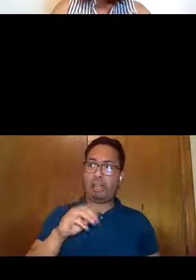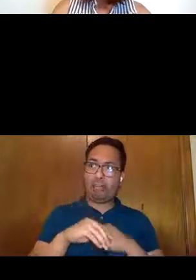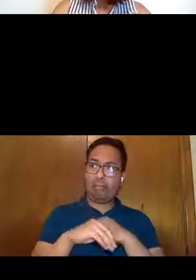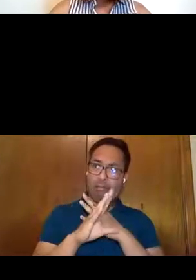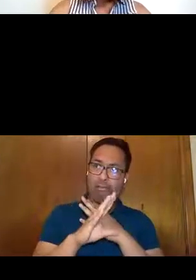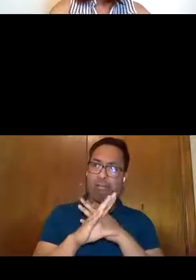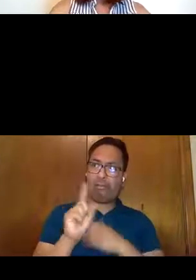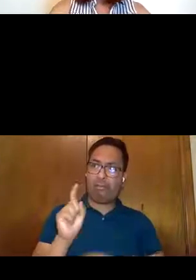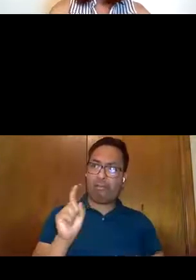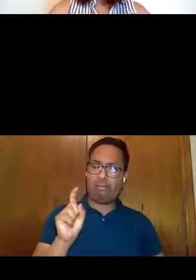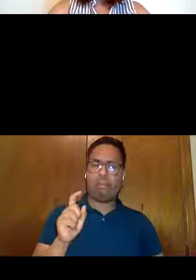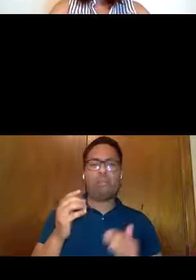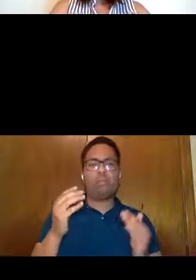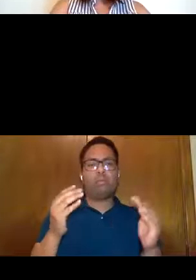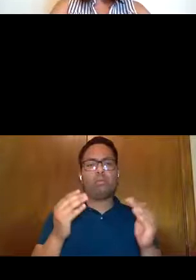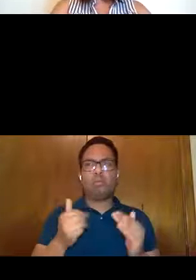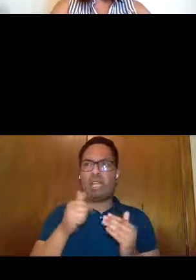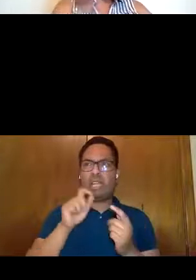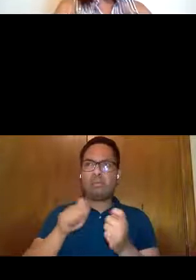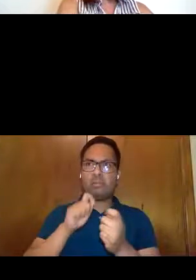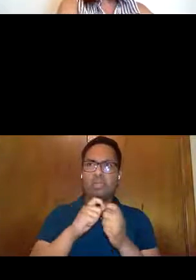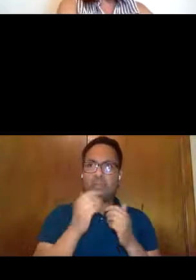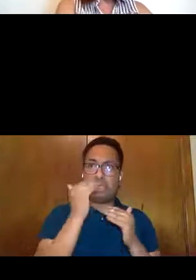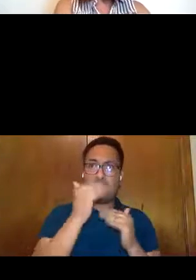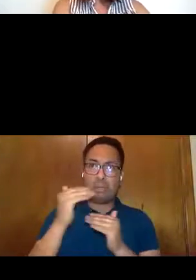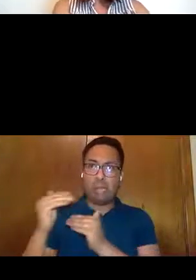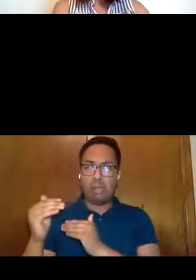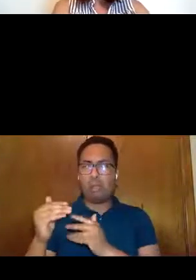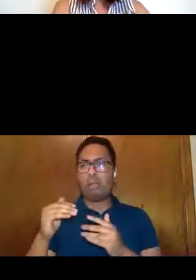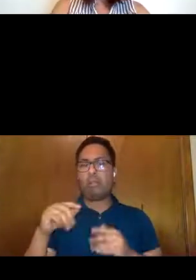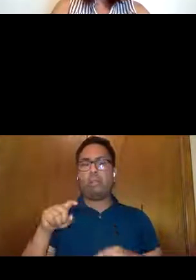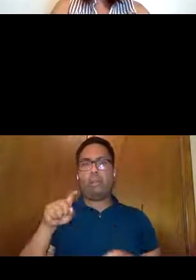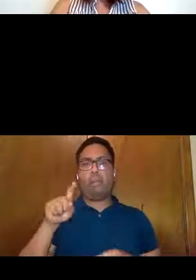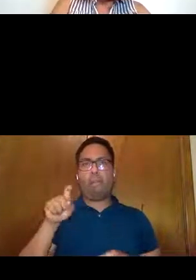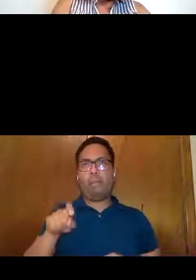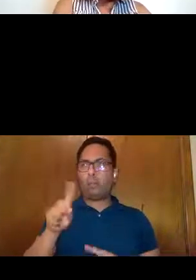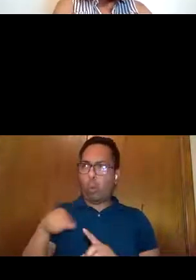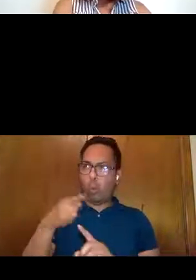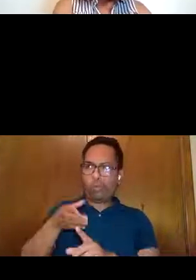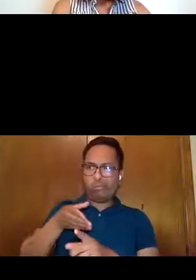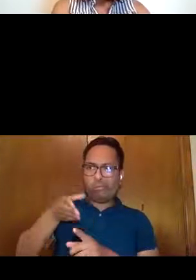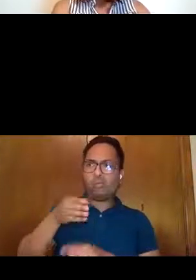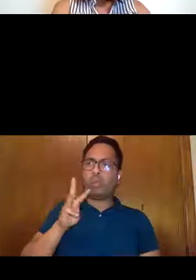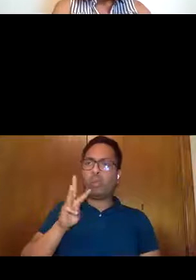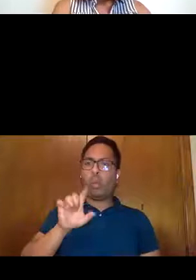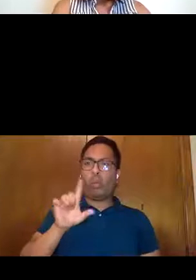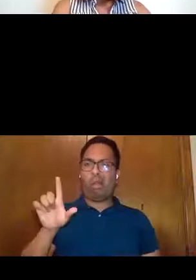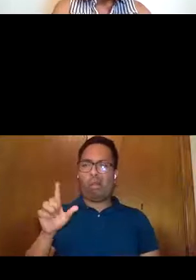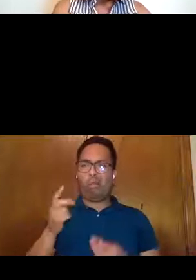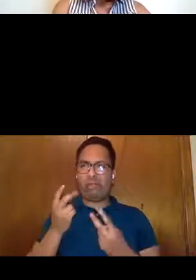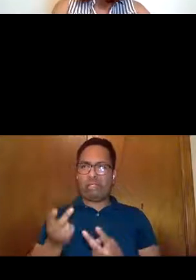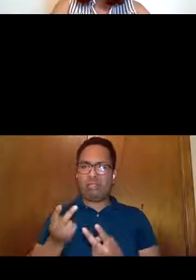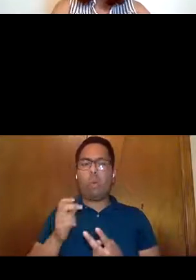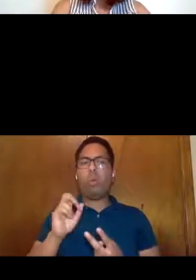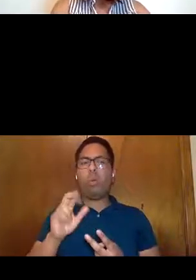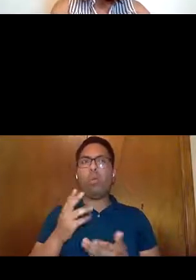specific restrictions around the service, such as does it have to be a well visit only? Or maybe there's a limit to the number